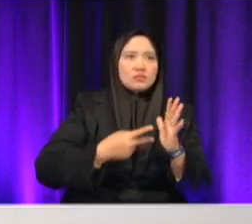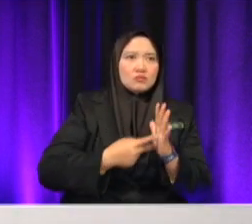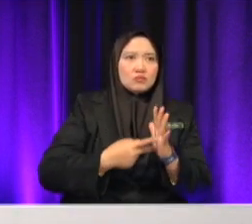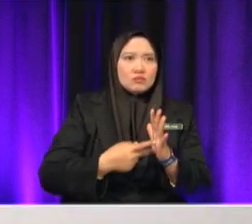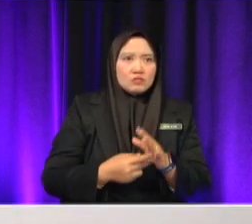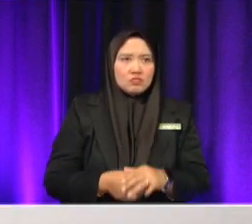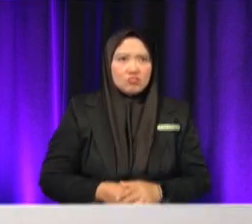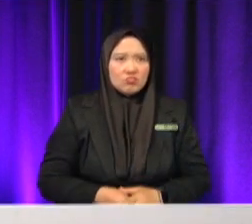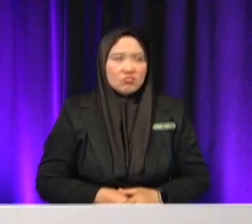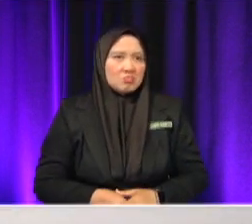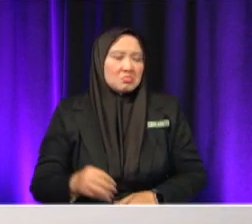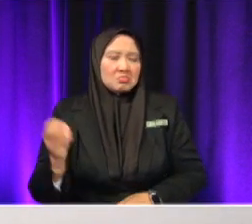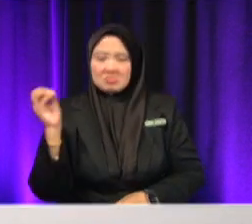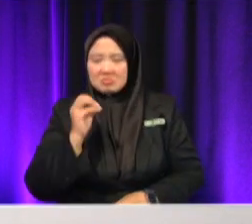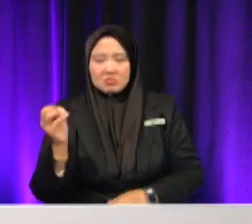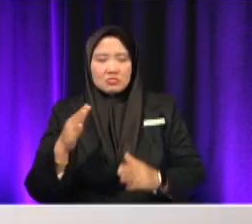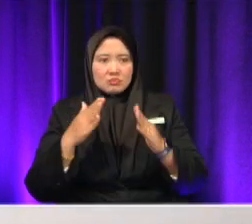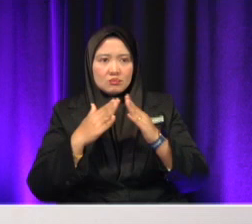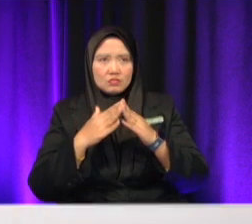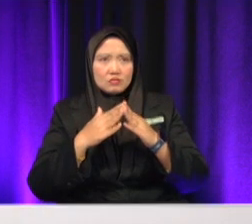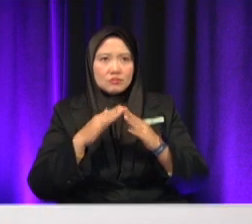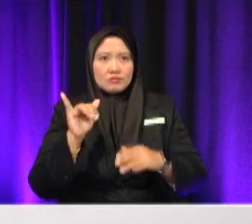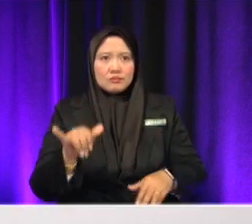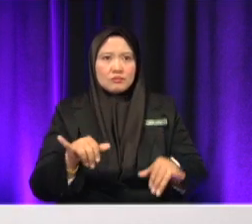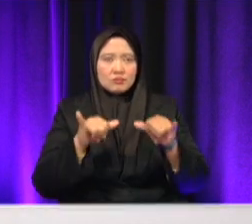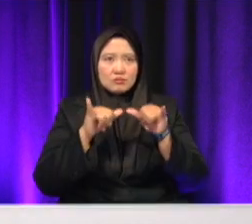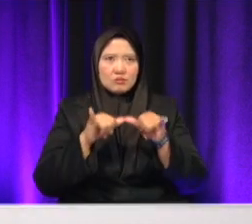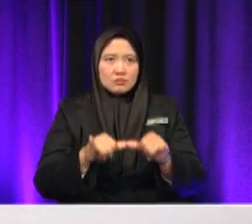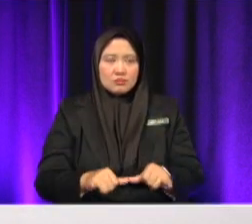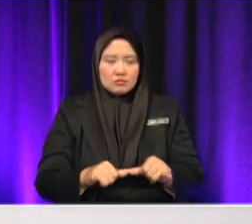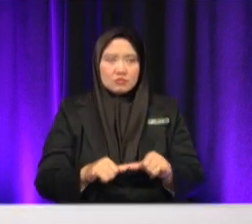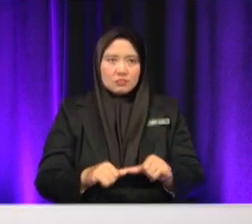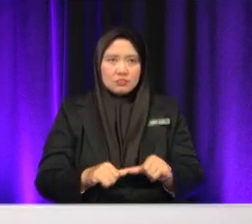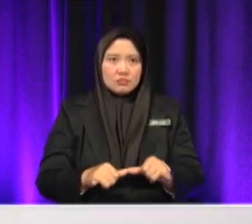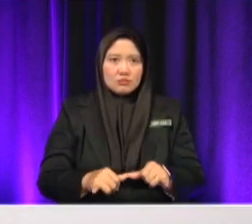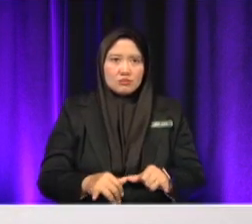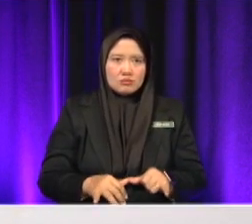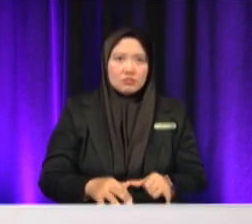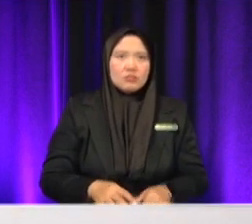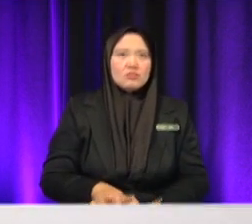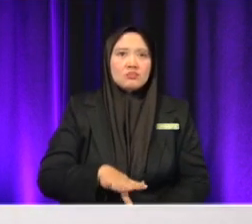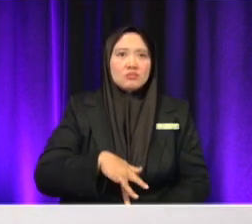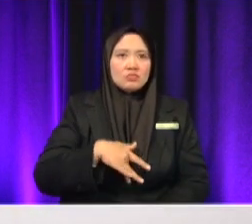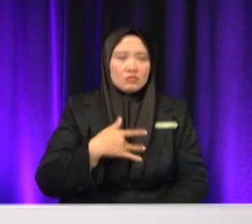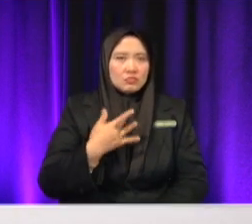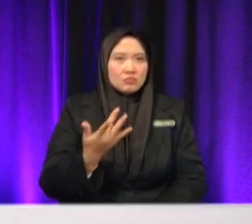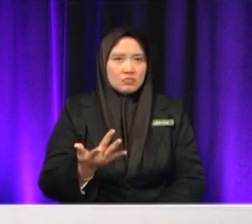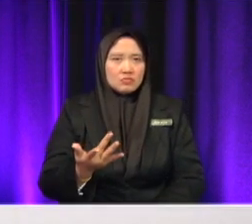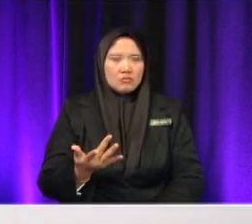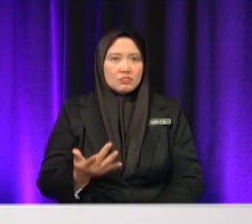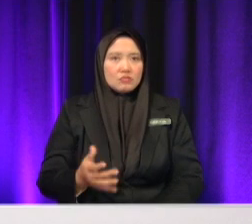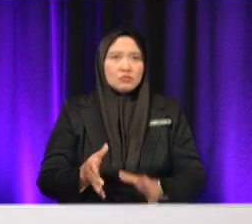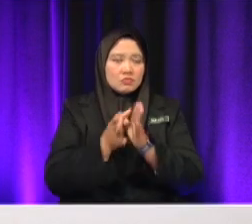of having no permanent house or place to live safely. So that's why the sentence indicated that we can use